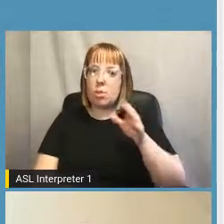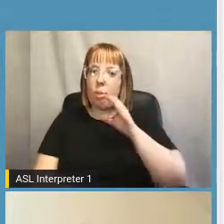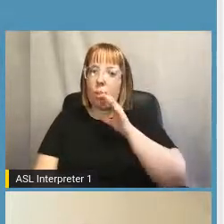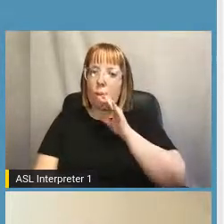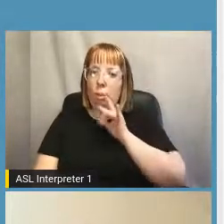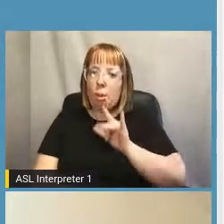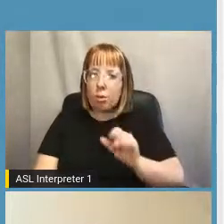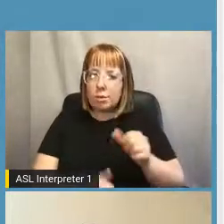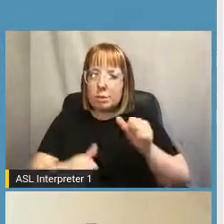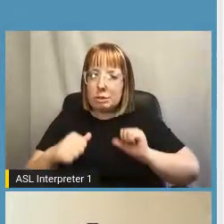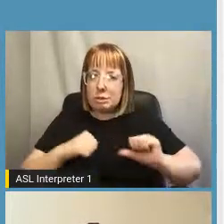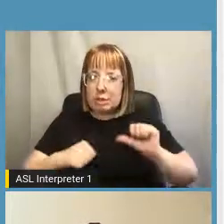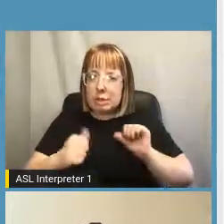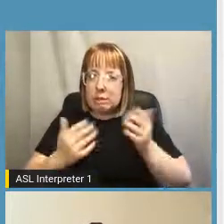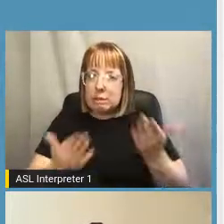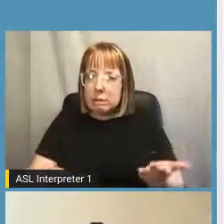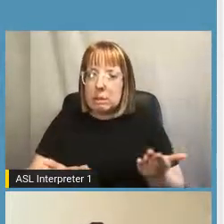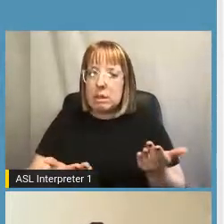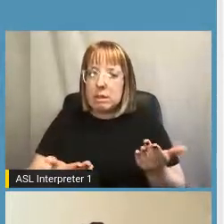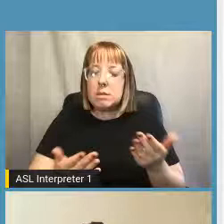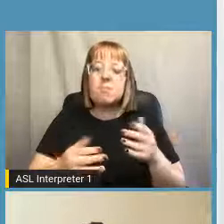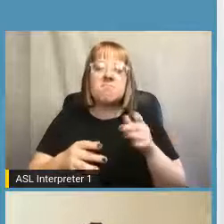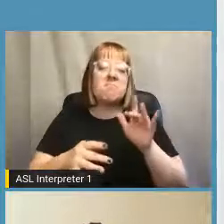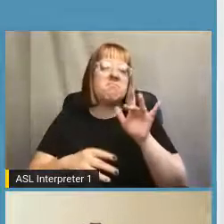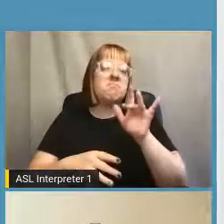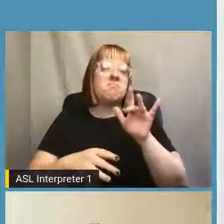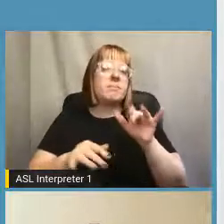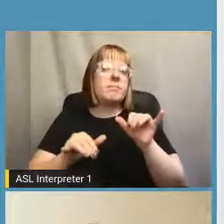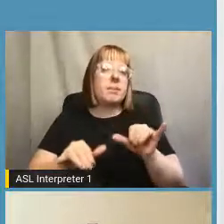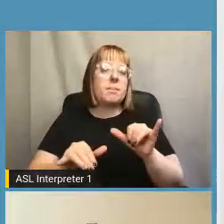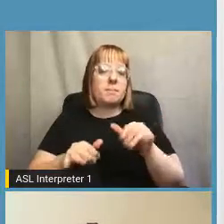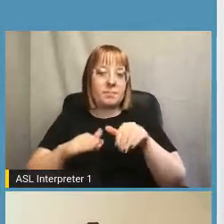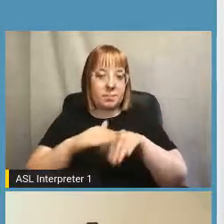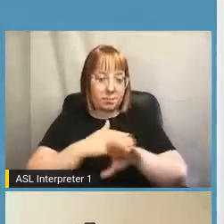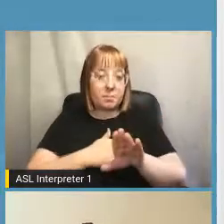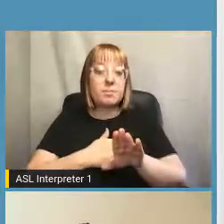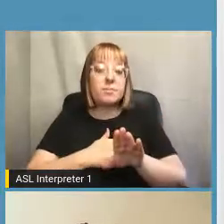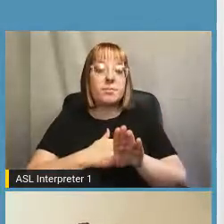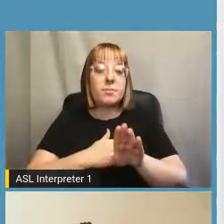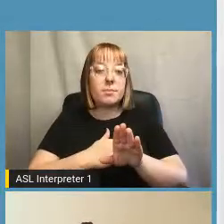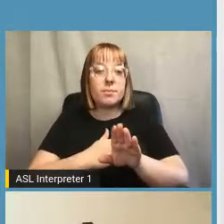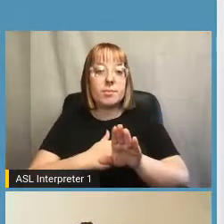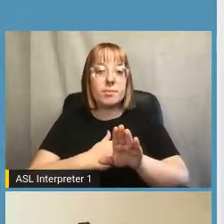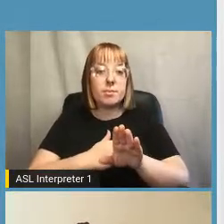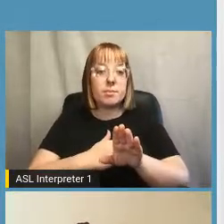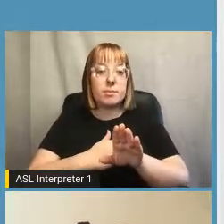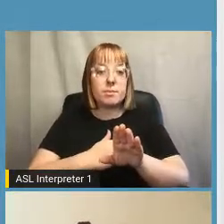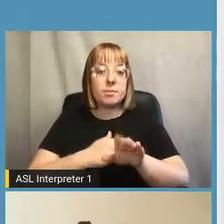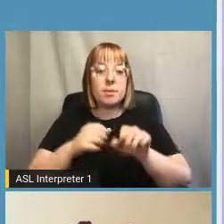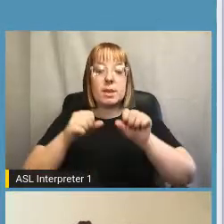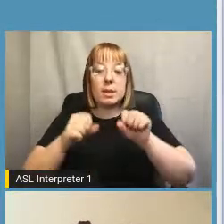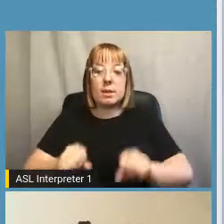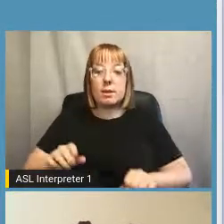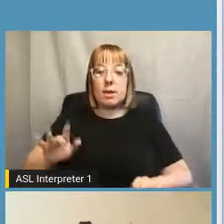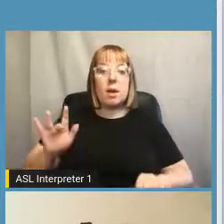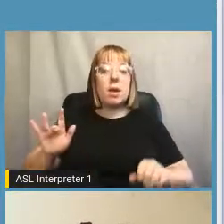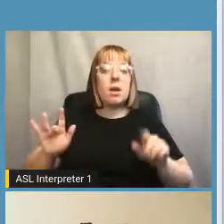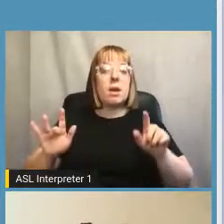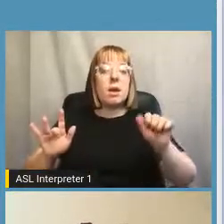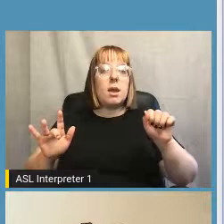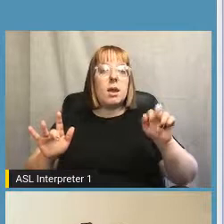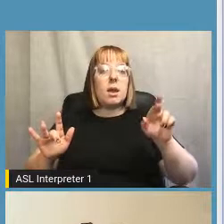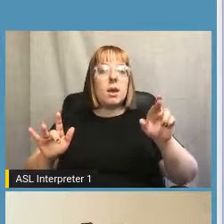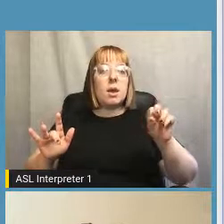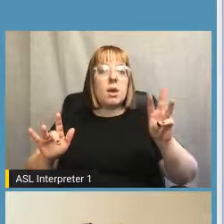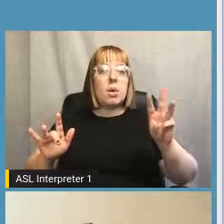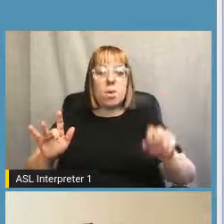just gonna stick with the enter exhibition. So you go there, you click on it, and then you're able to use the arrow keys to sort of move around. You